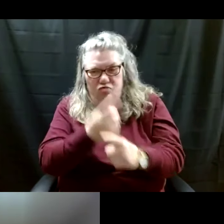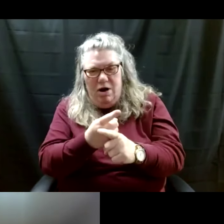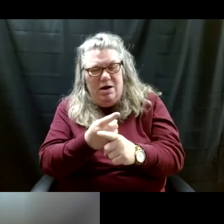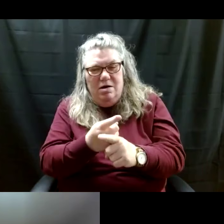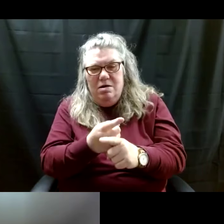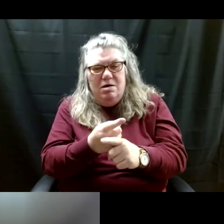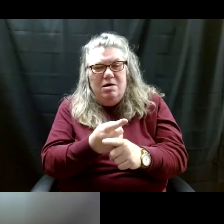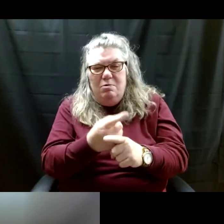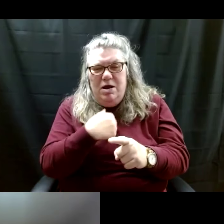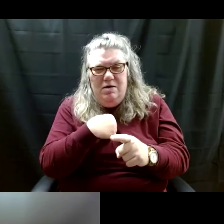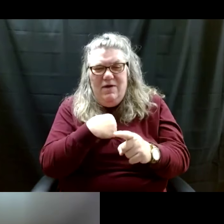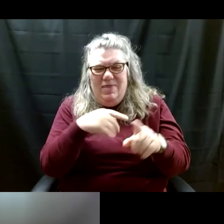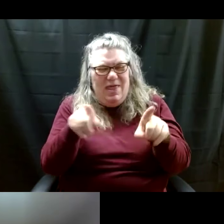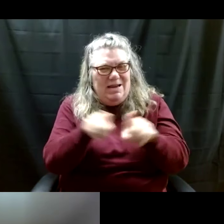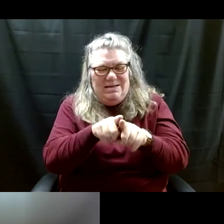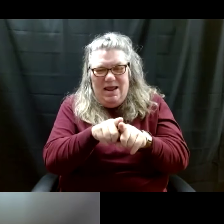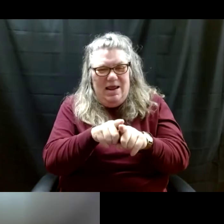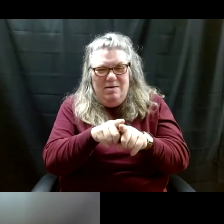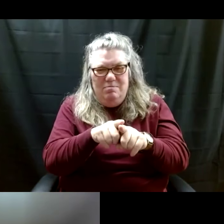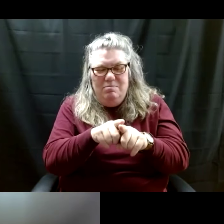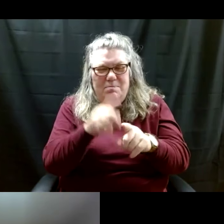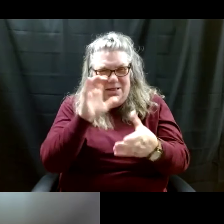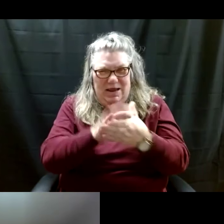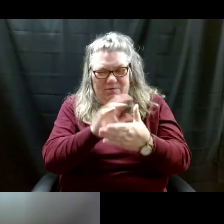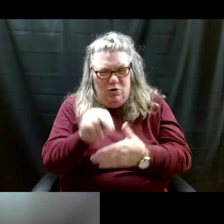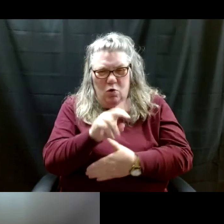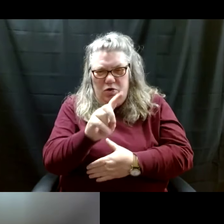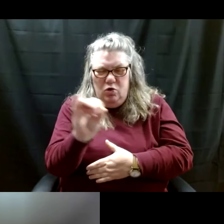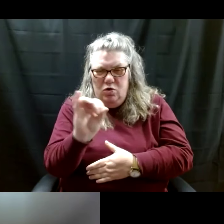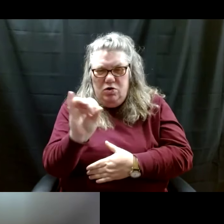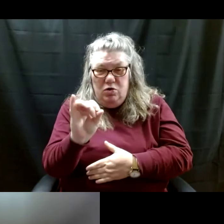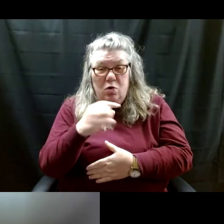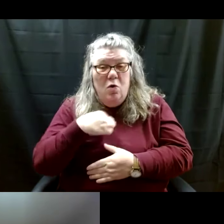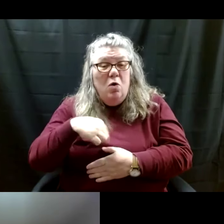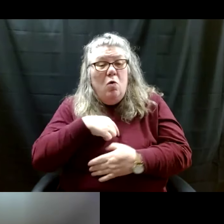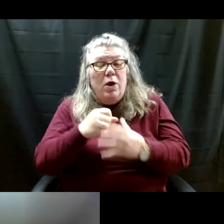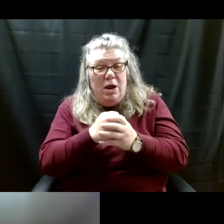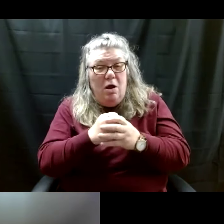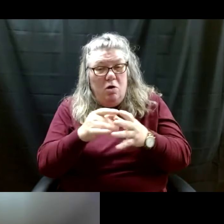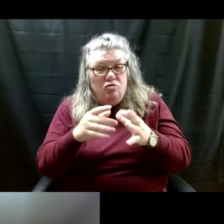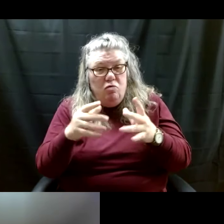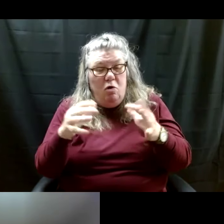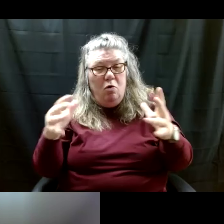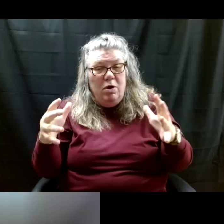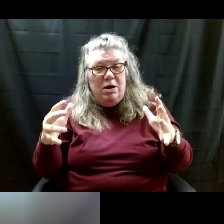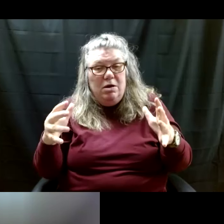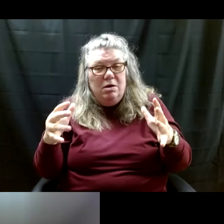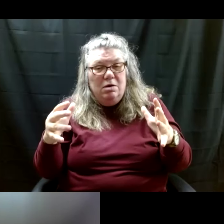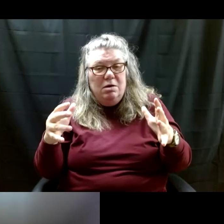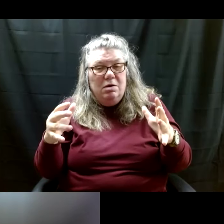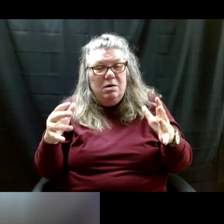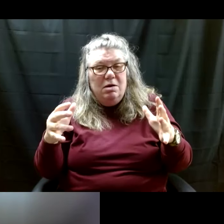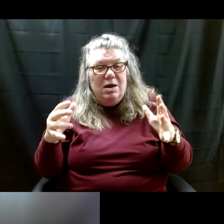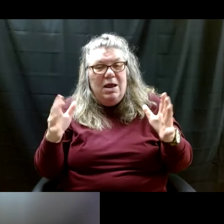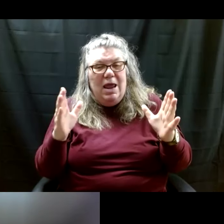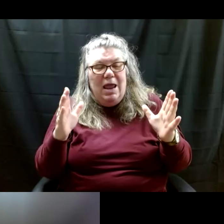that kind of stigma here in North Dakota in the past too. I think we're growing and leaning a little bit further away